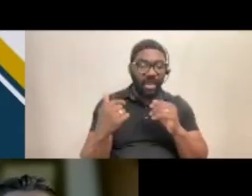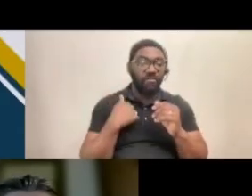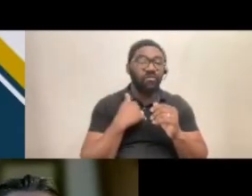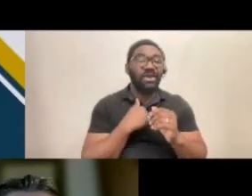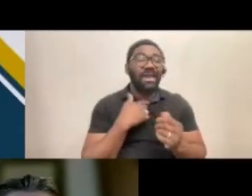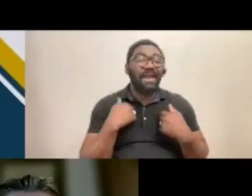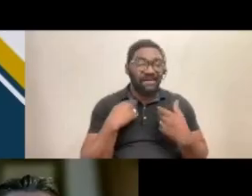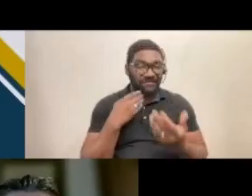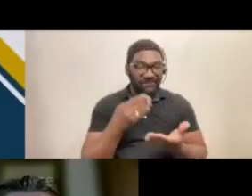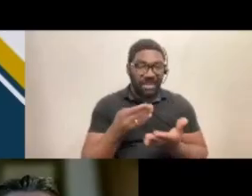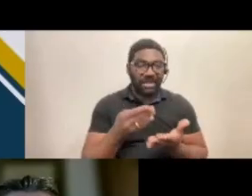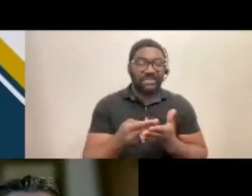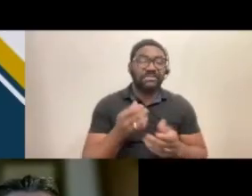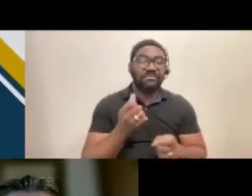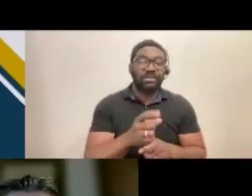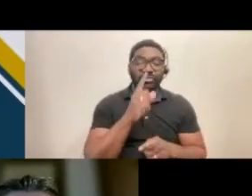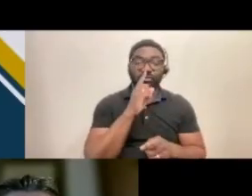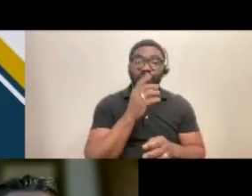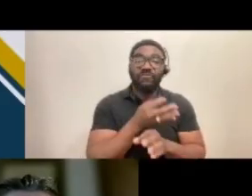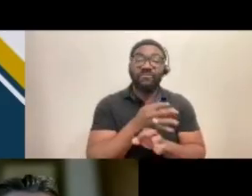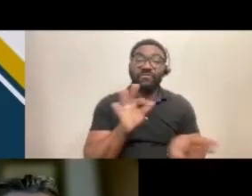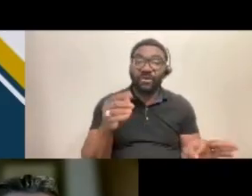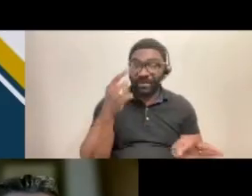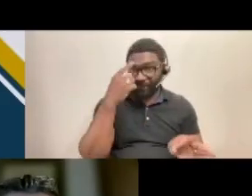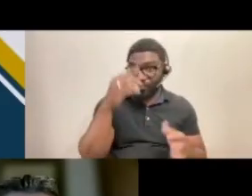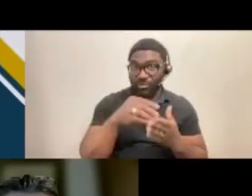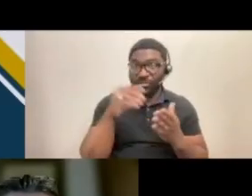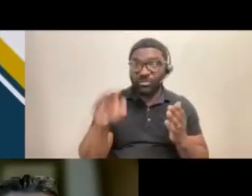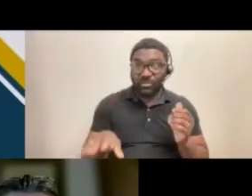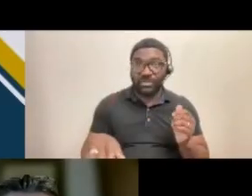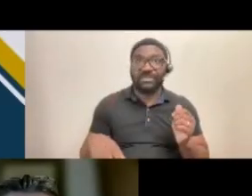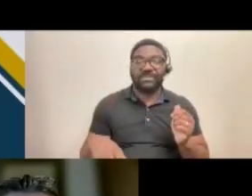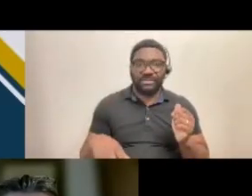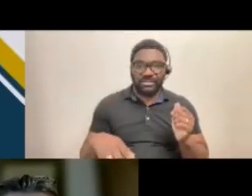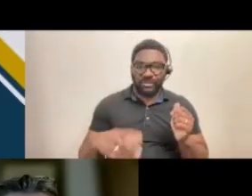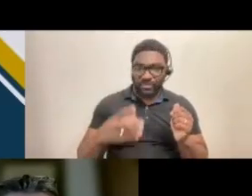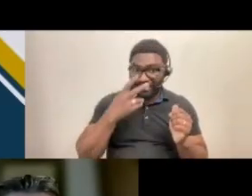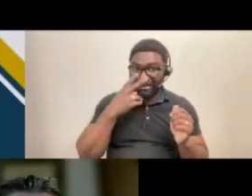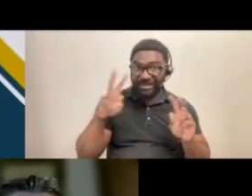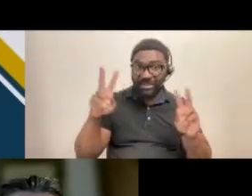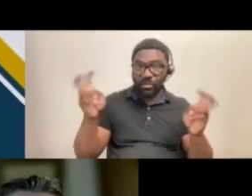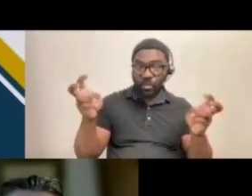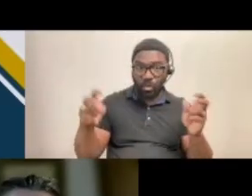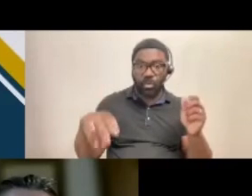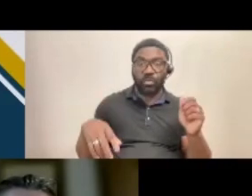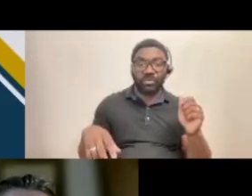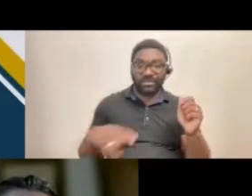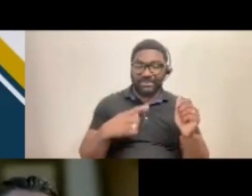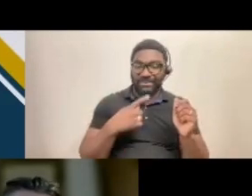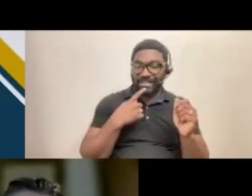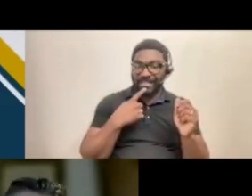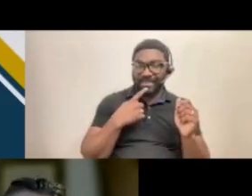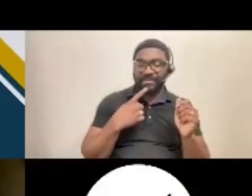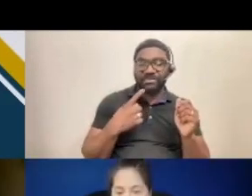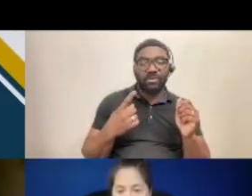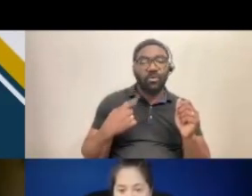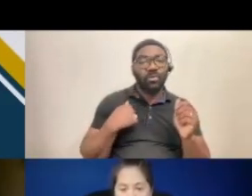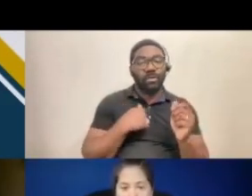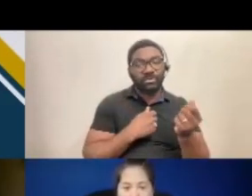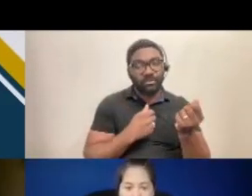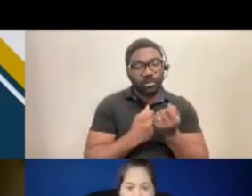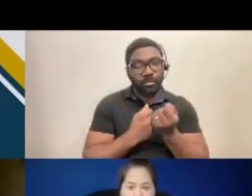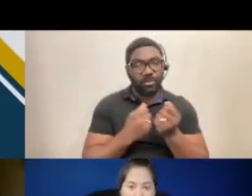was tuition free to students. And as you see this quote here, they explored topics such as promoting independence